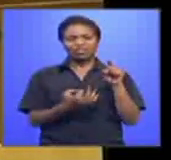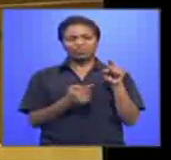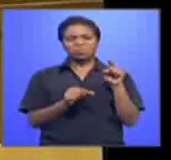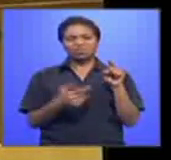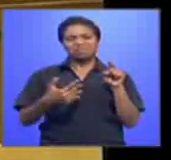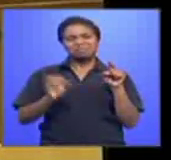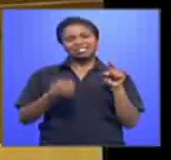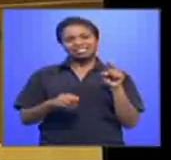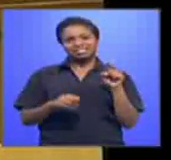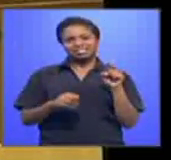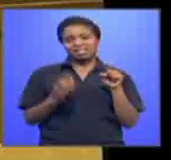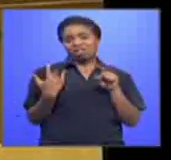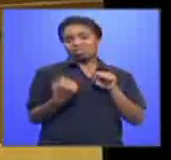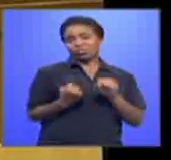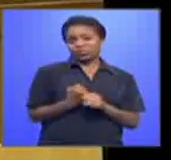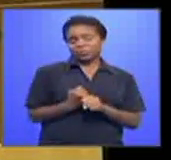year.